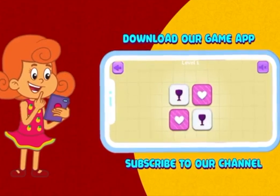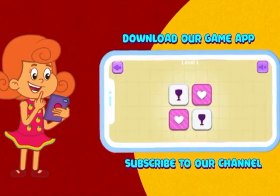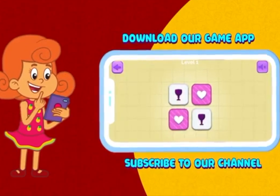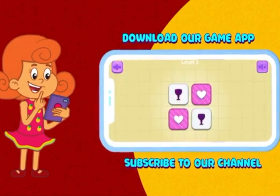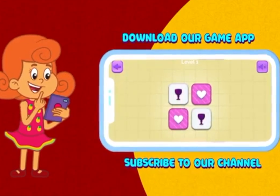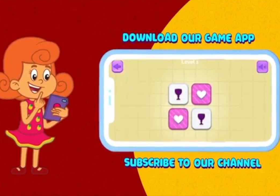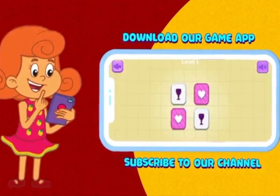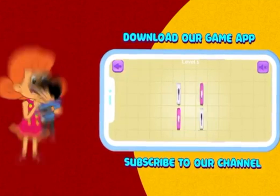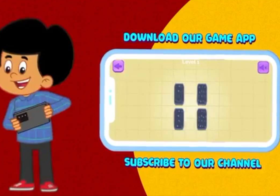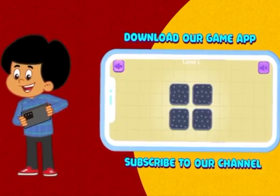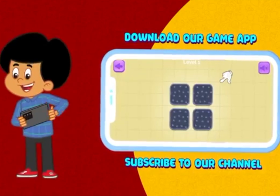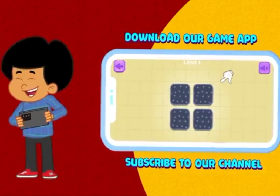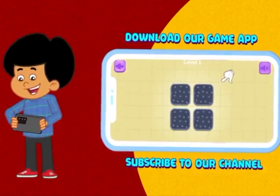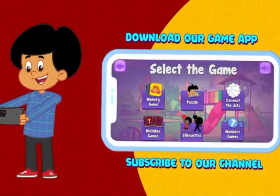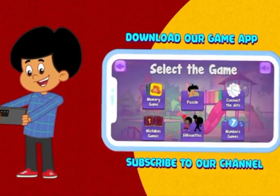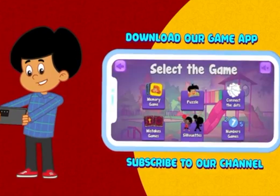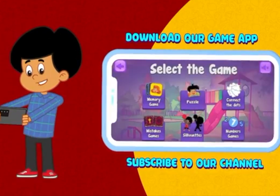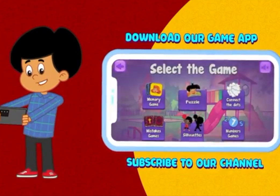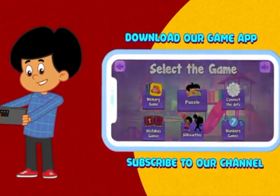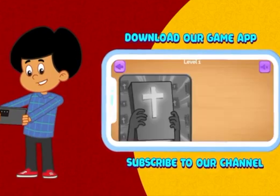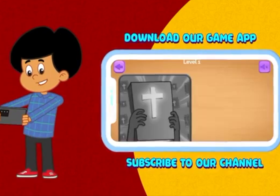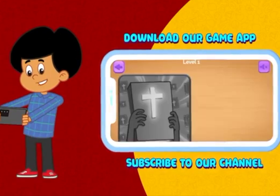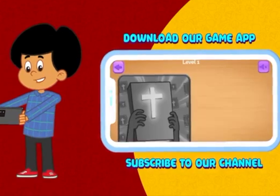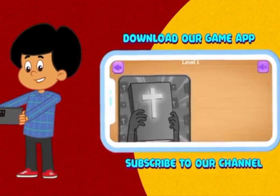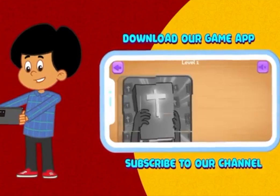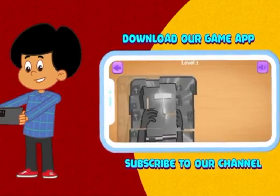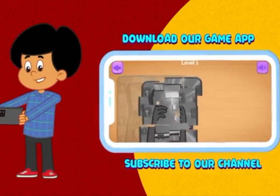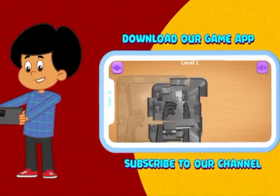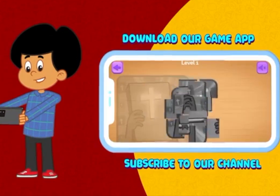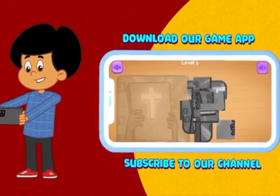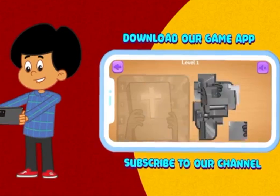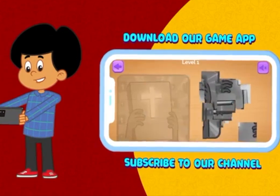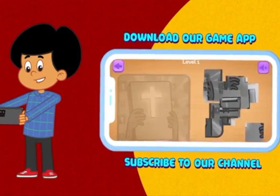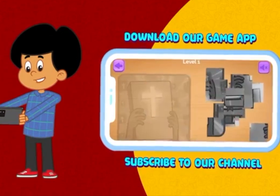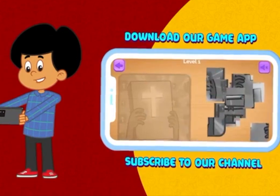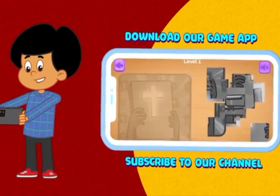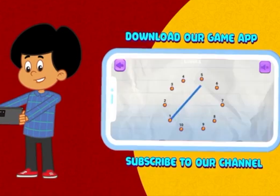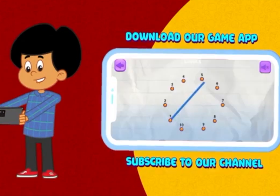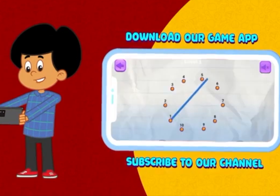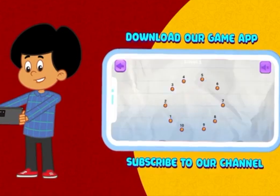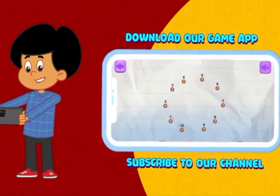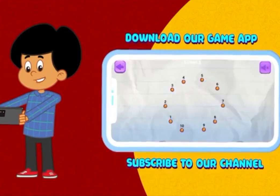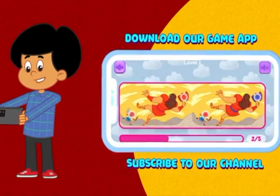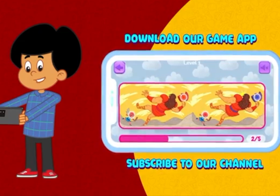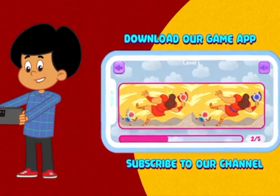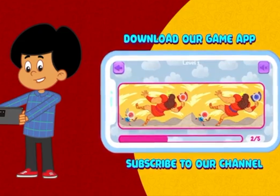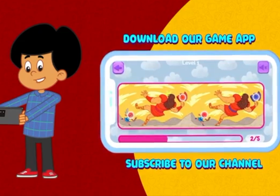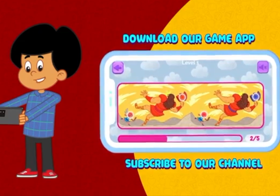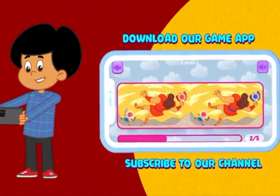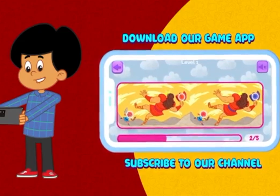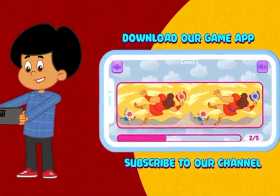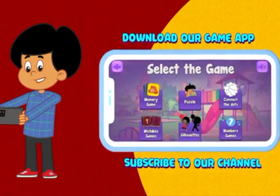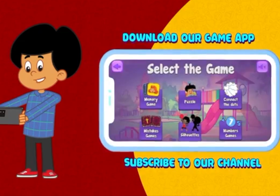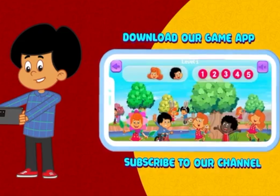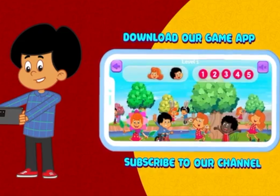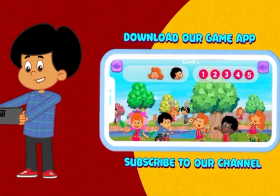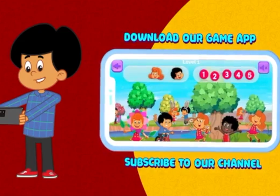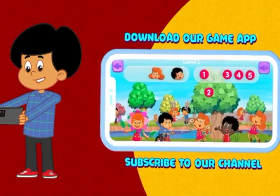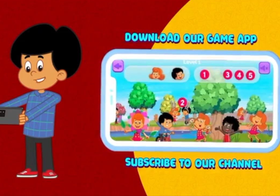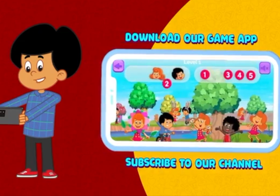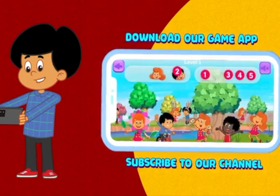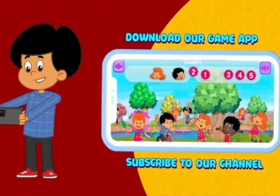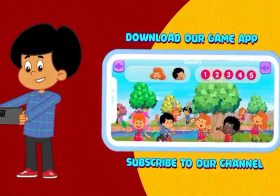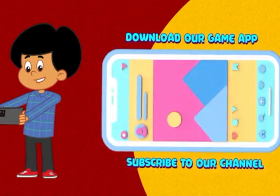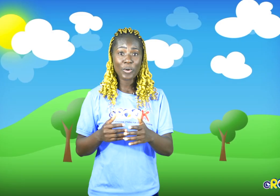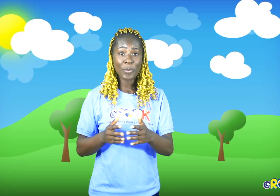Subscribe to our channel and download the new Three Little Words gaming app for free in your device. Let's have fun